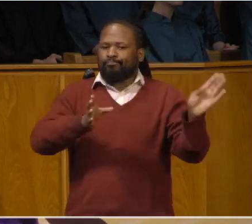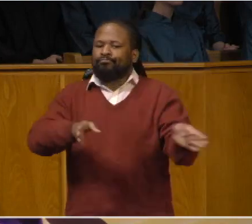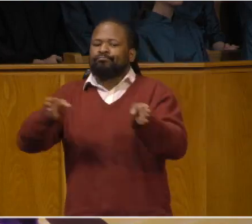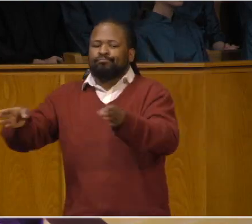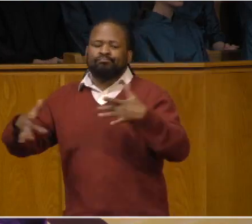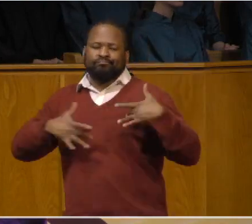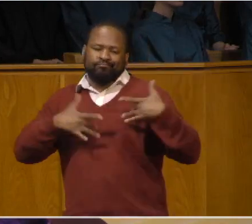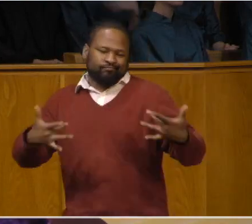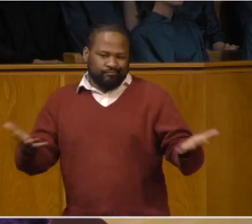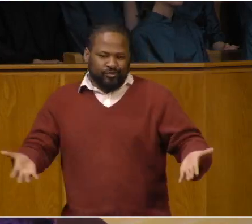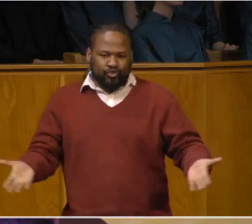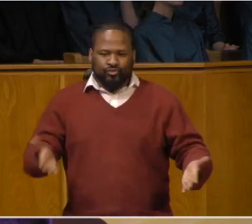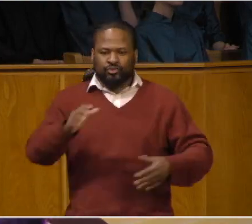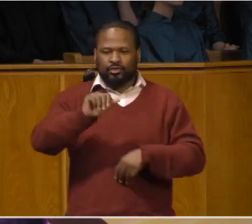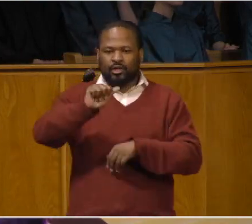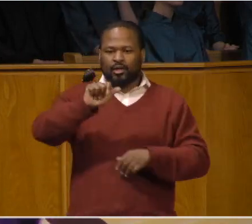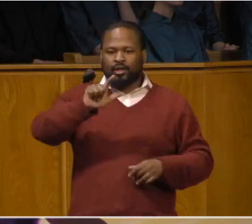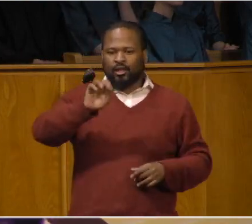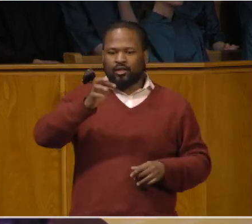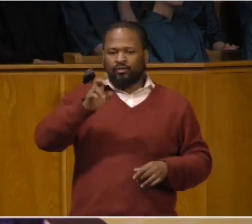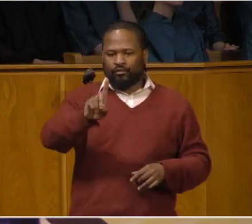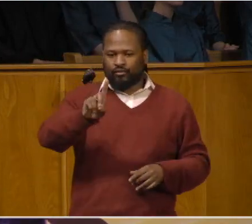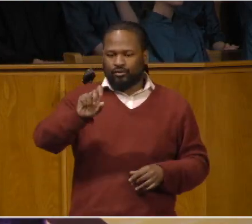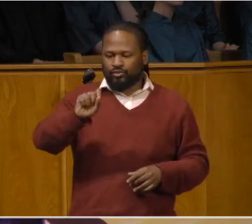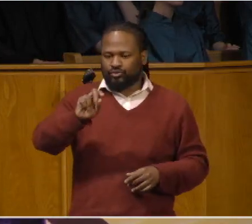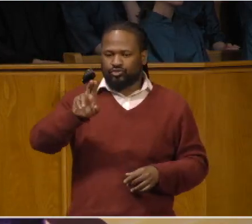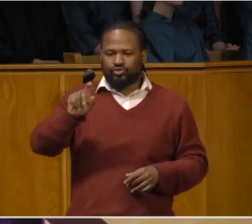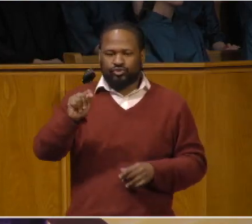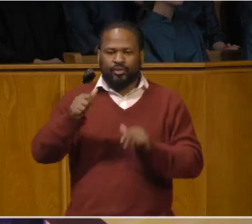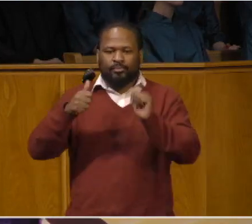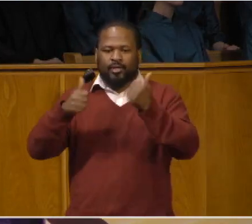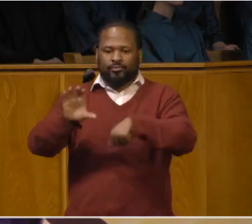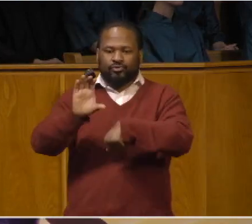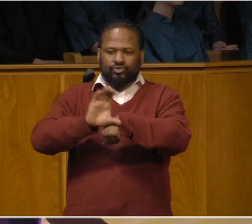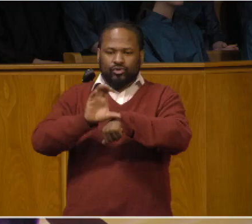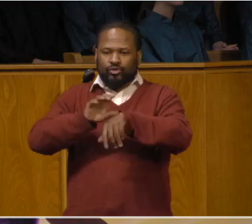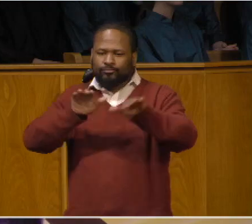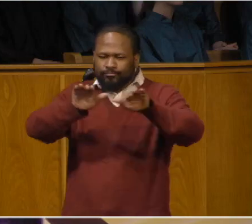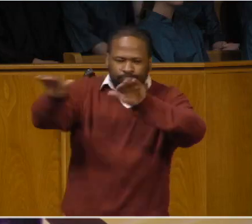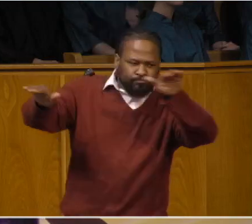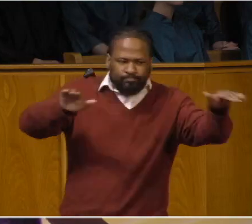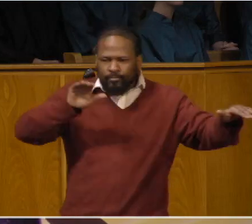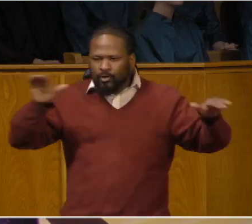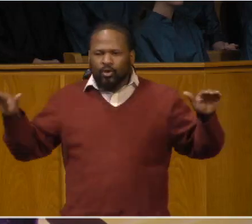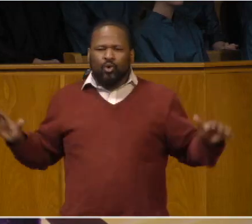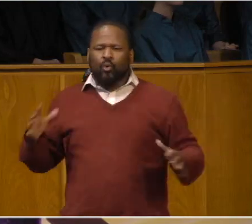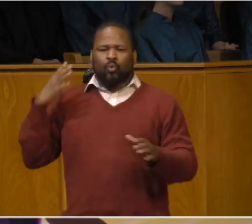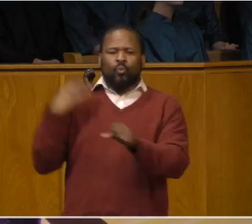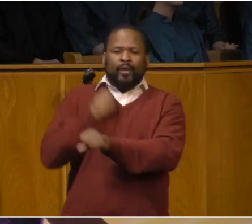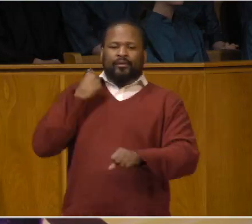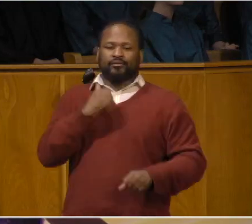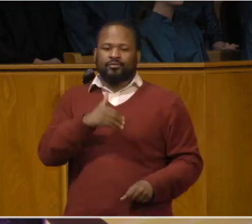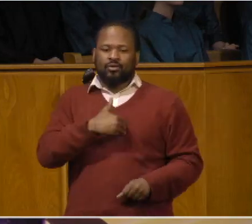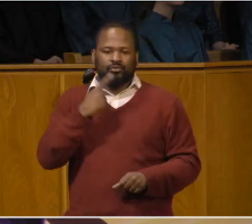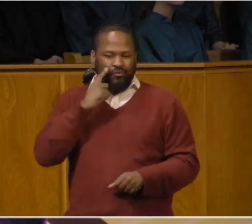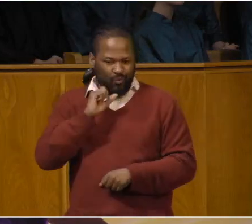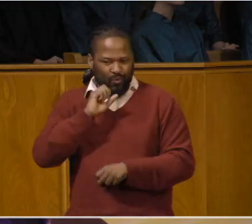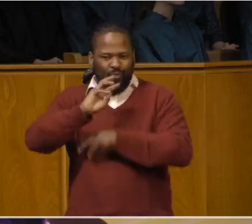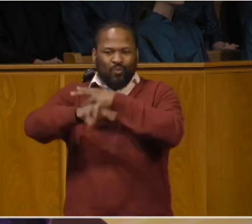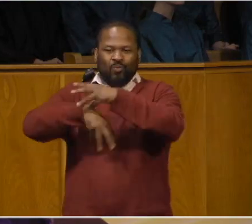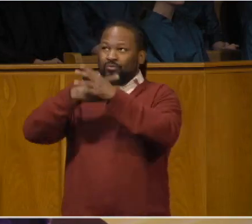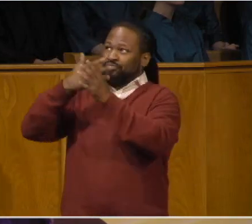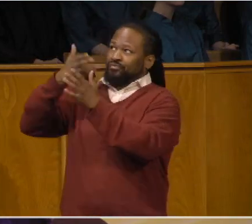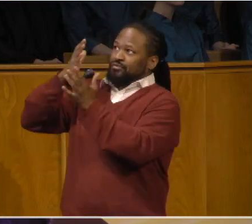out our mission to build disciples to win the world for Christ. His message to me was to use Isaiah 61